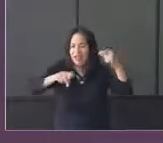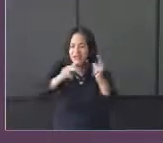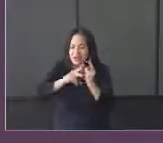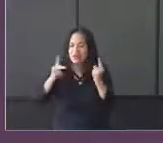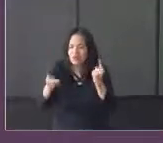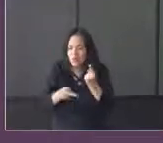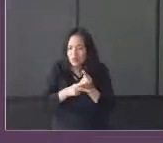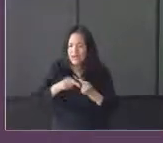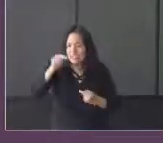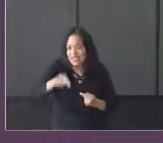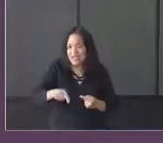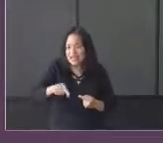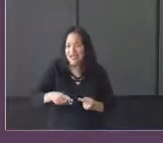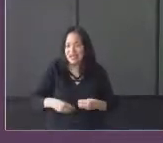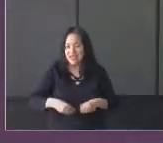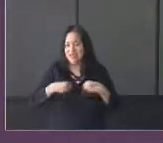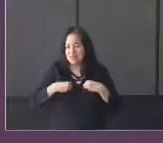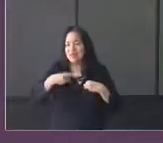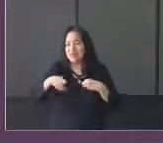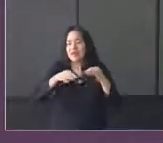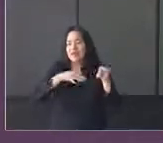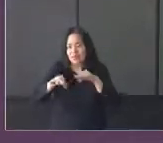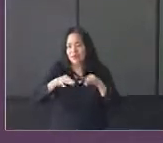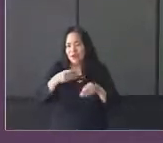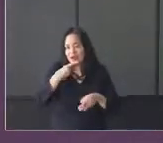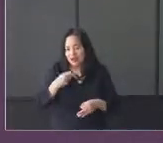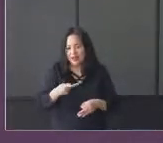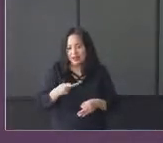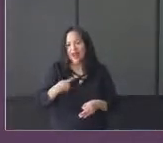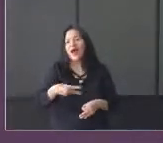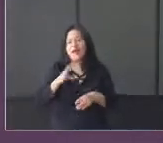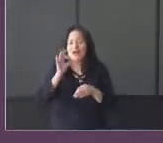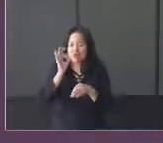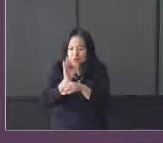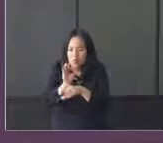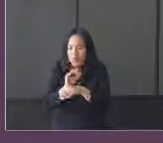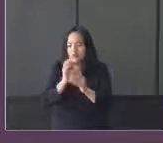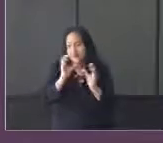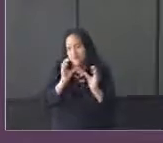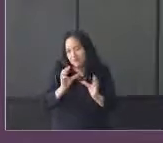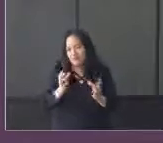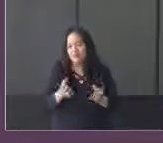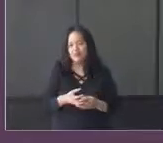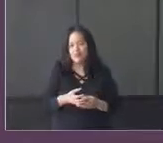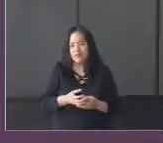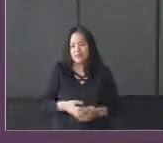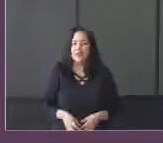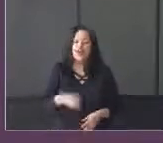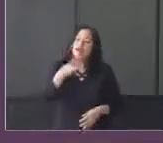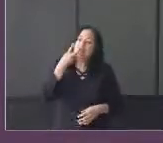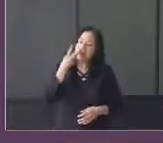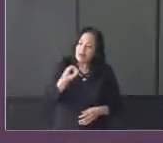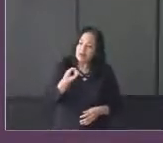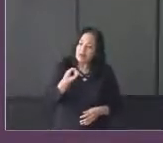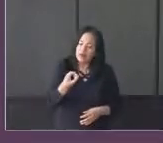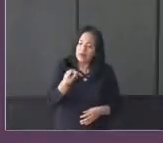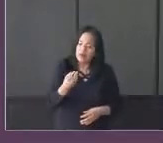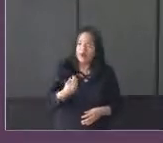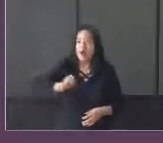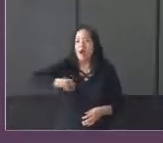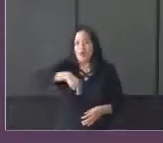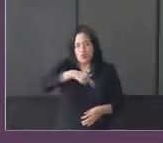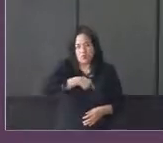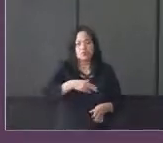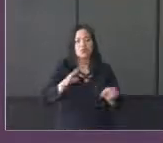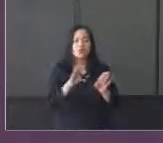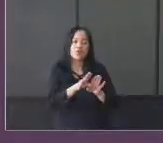and asylum in our country. And in Mexico City specifically, this is what we do in COPRED. And we need to have